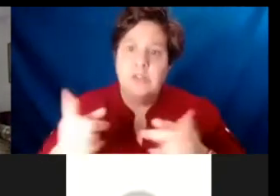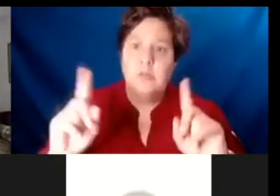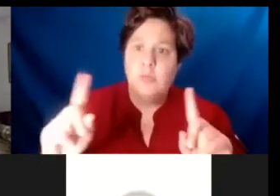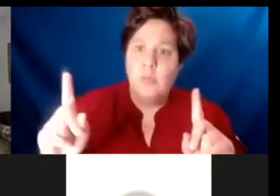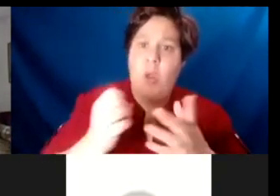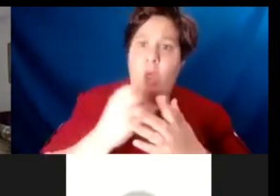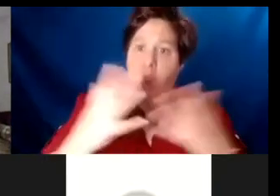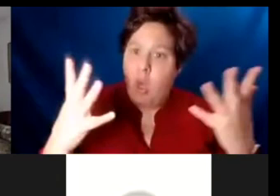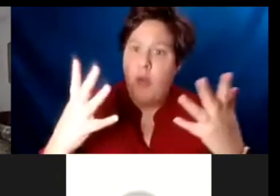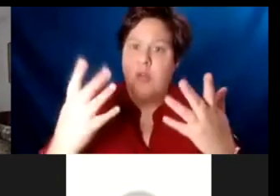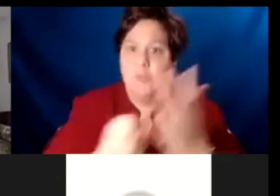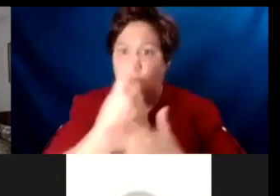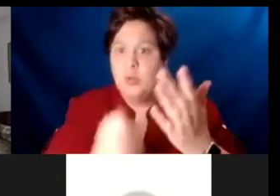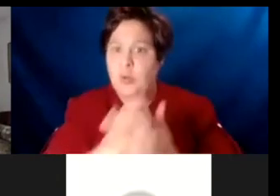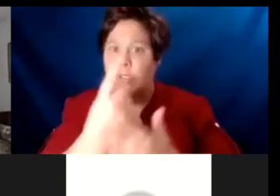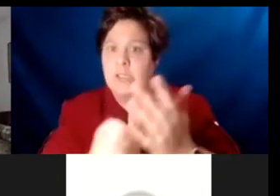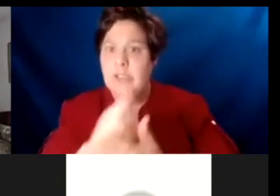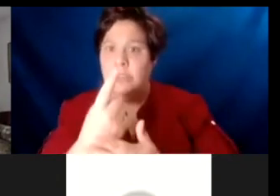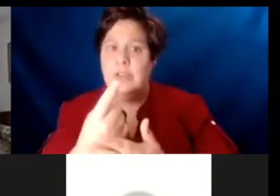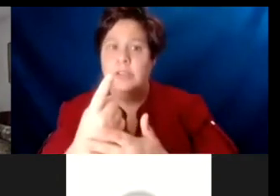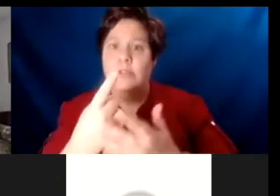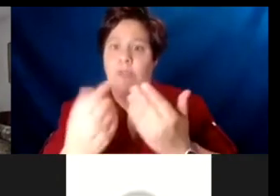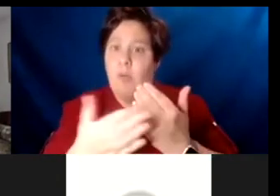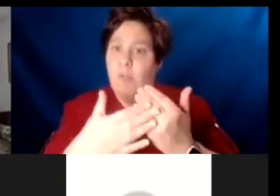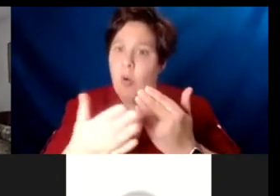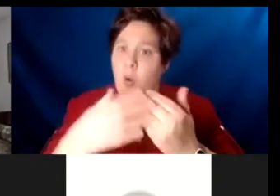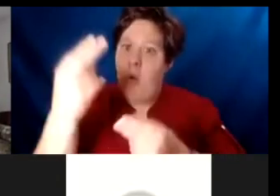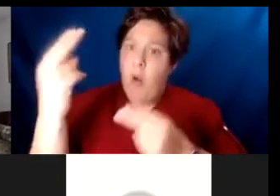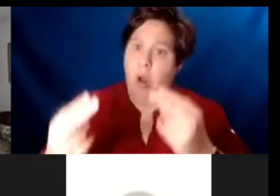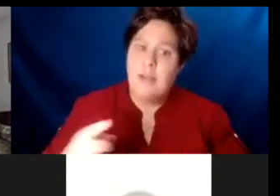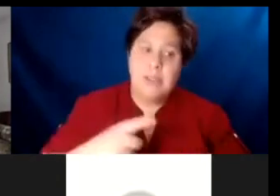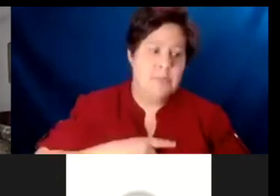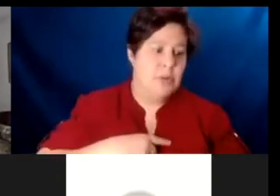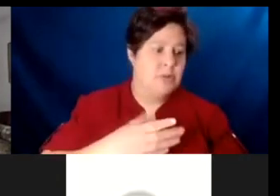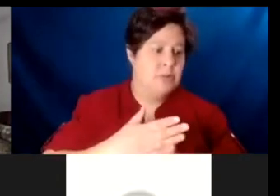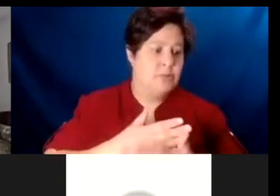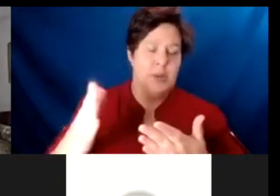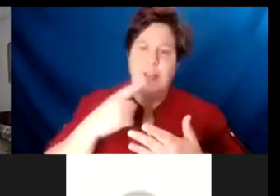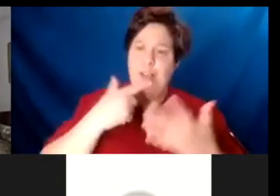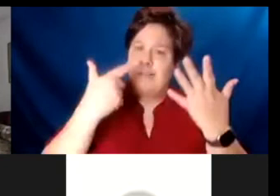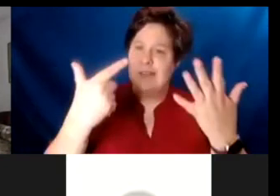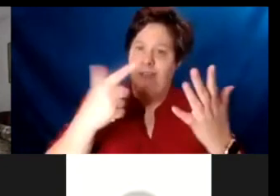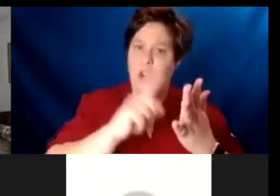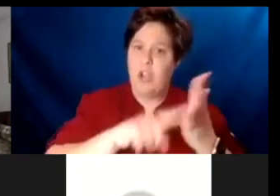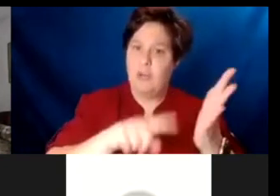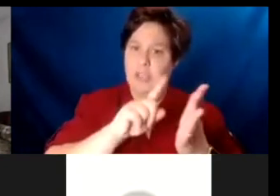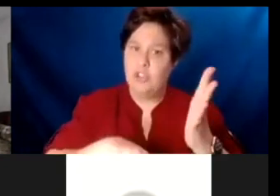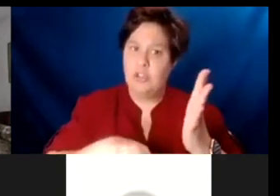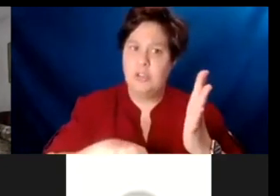of multiple opportunities for further artists, because I'm not clear, you said there's 7 commissions? It's 7